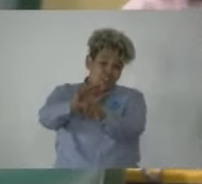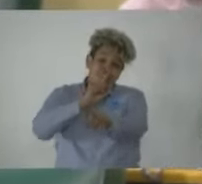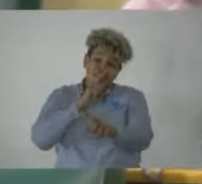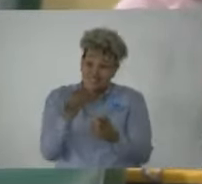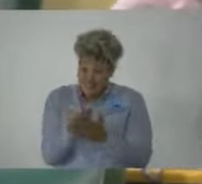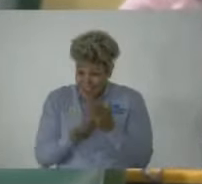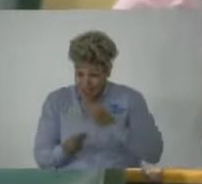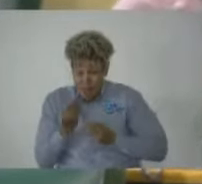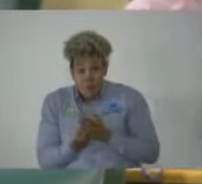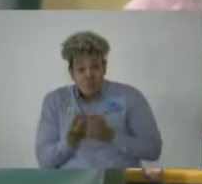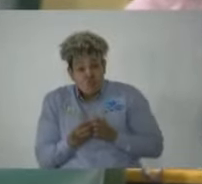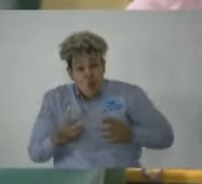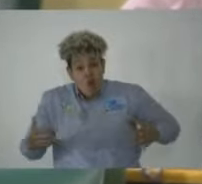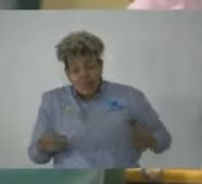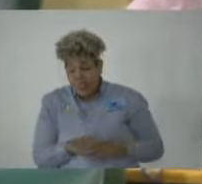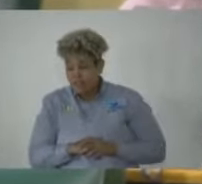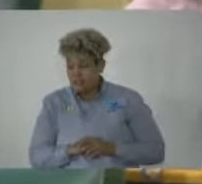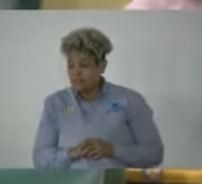growth.